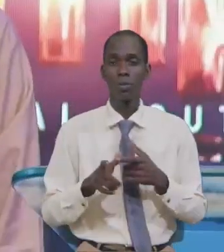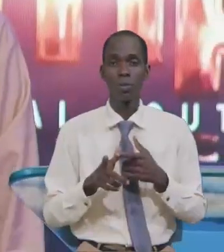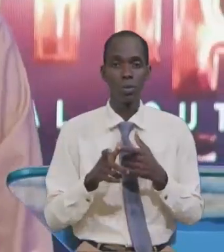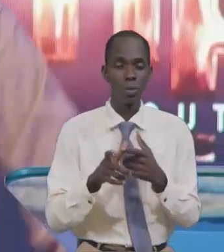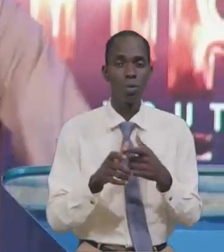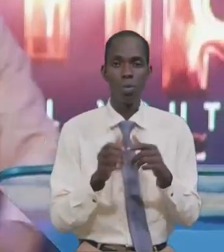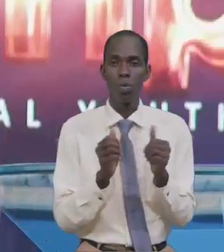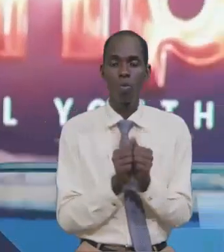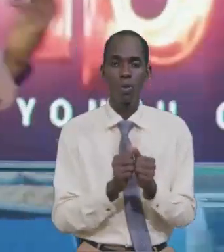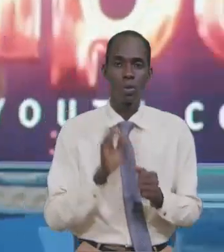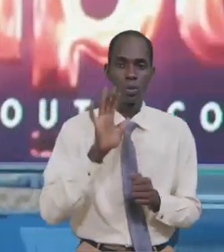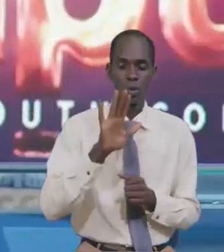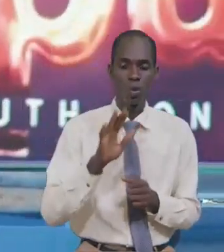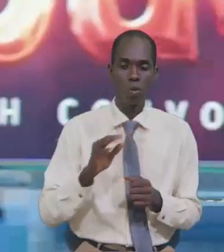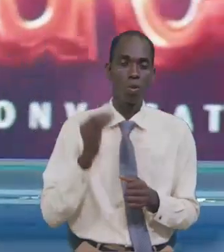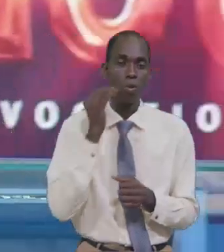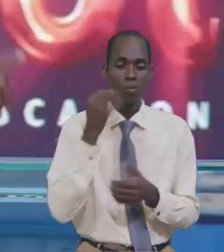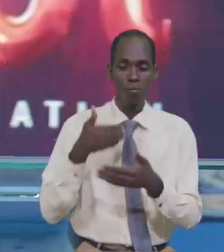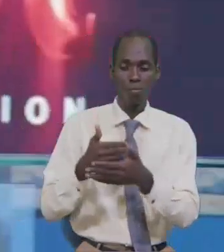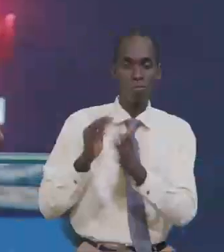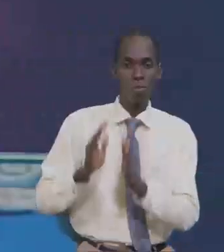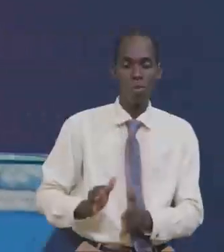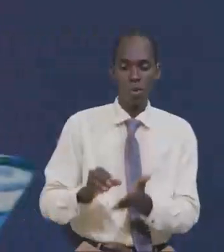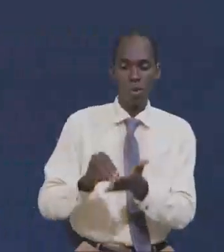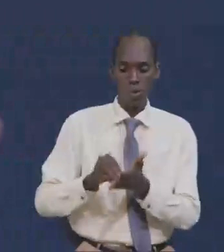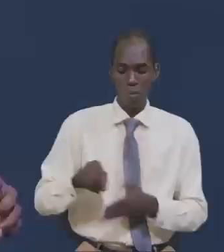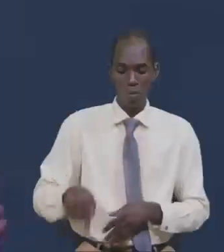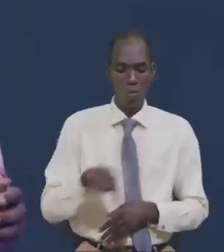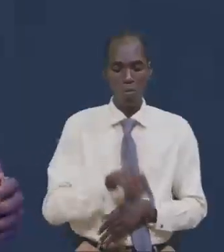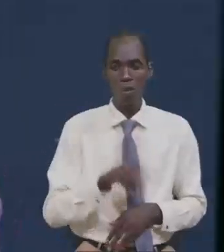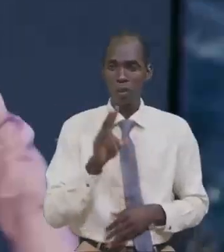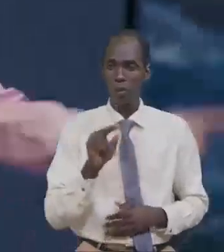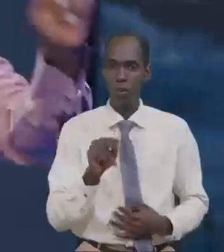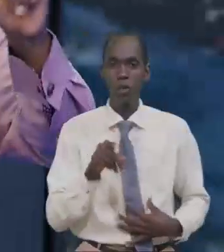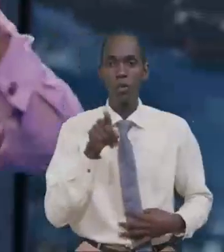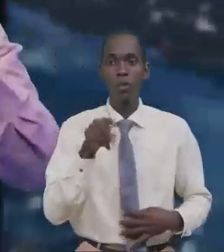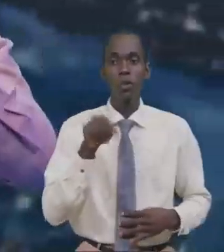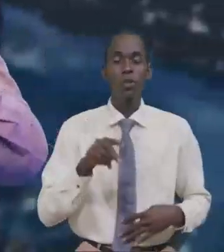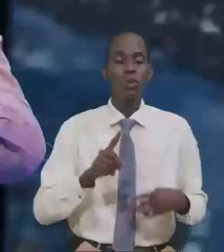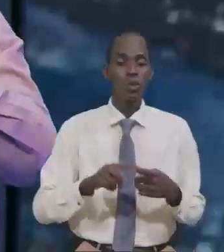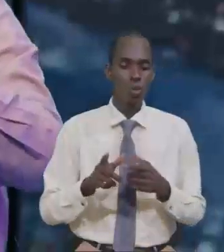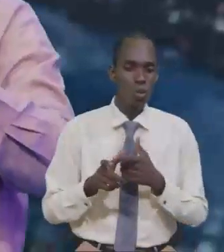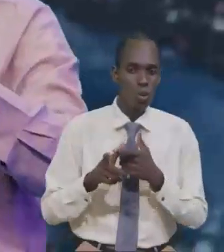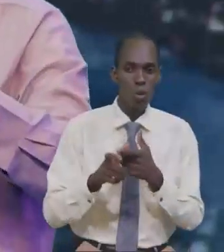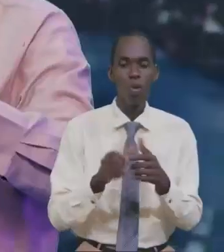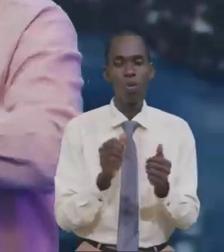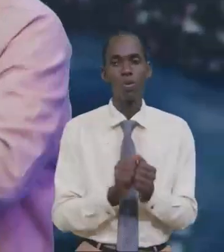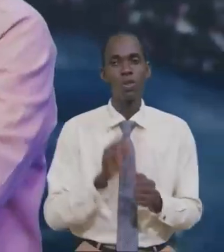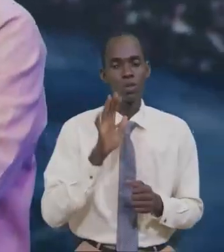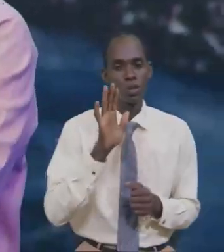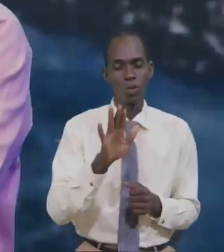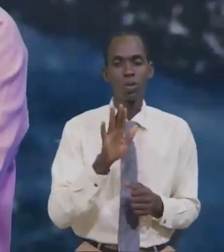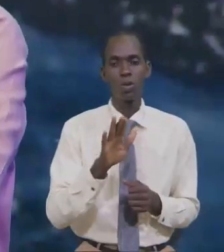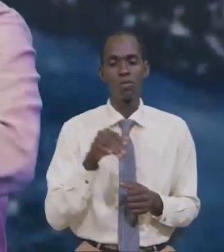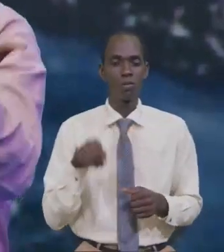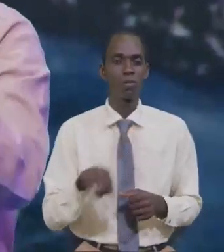yourself. You cannot run with your neighbor's energy. If you're going to run